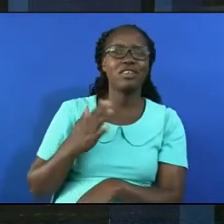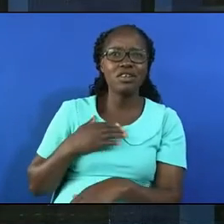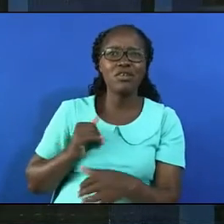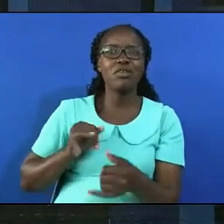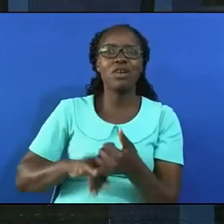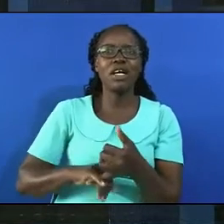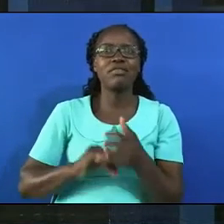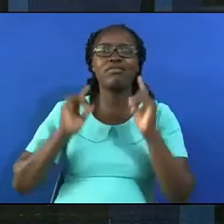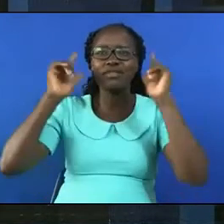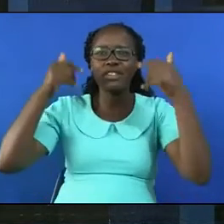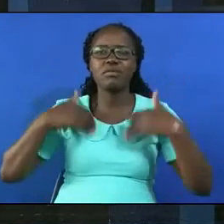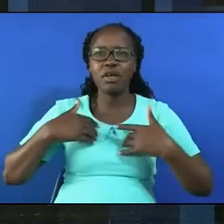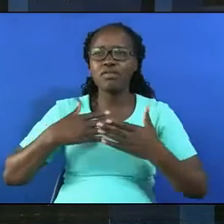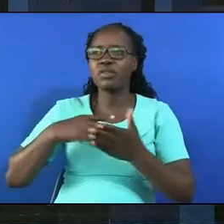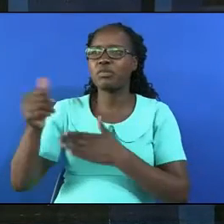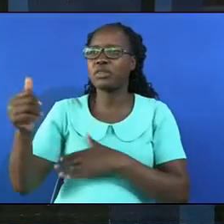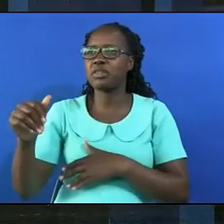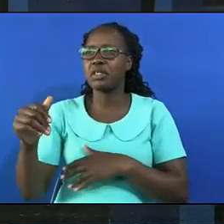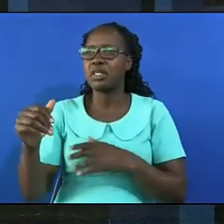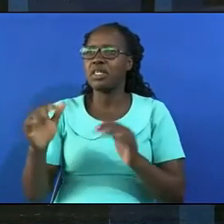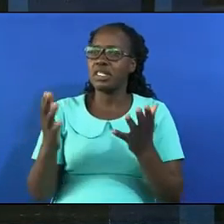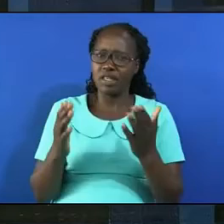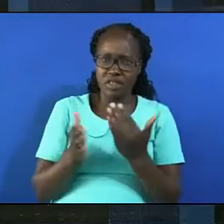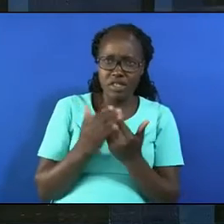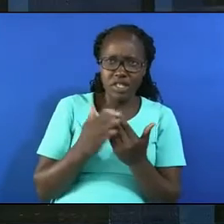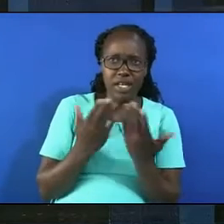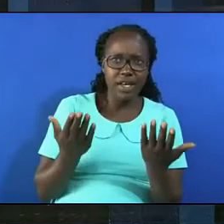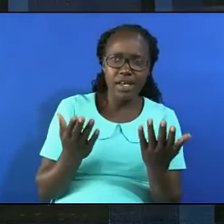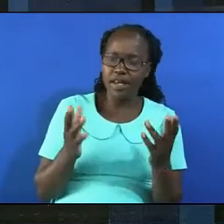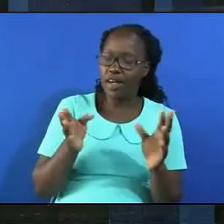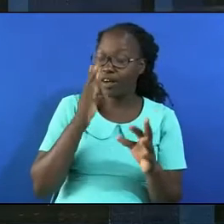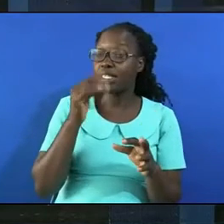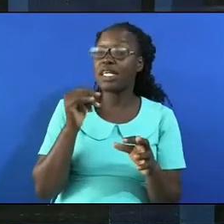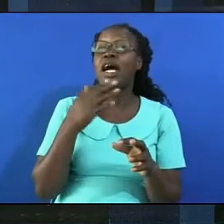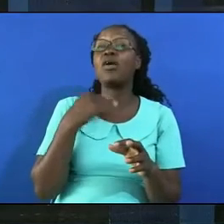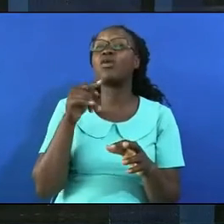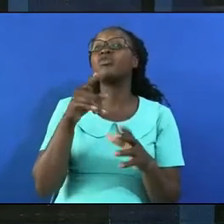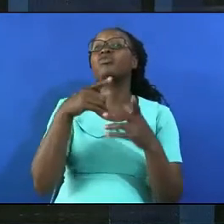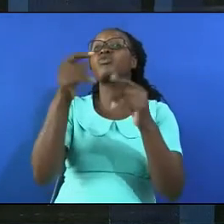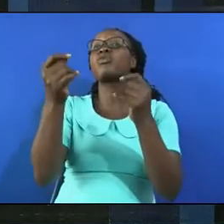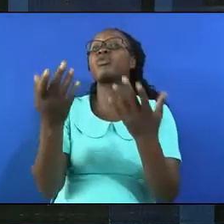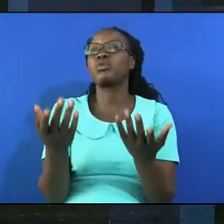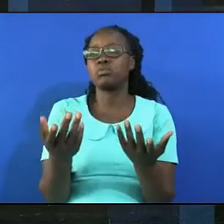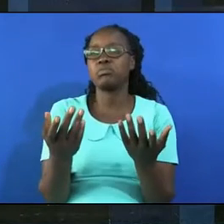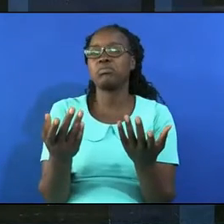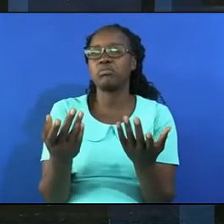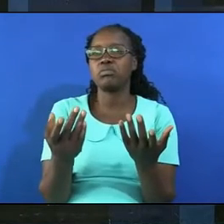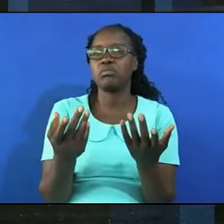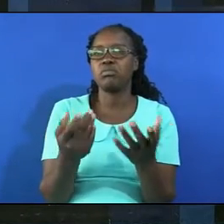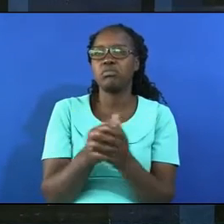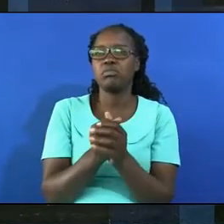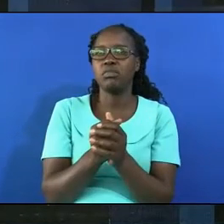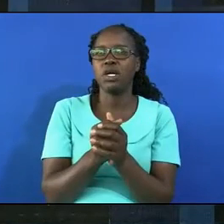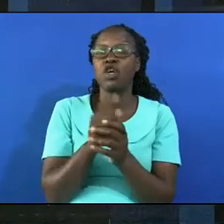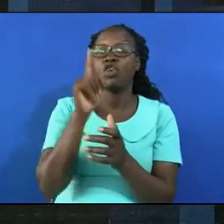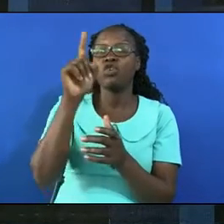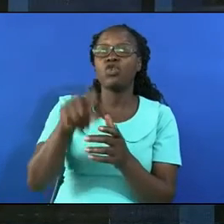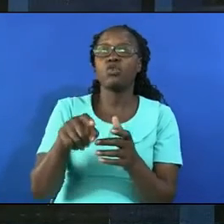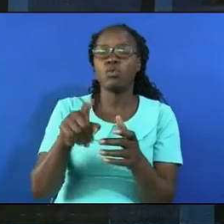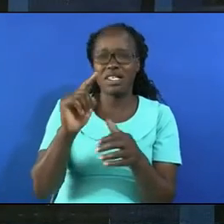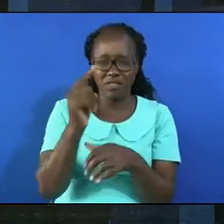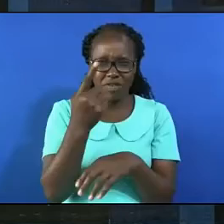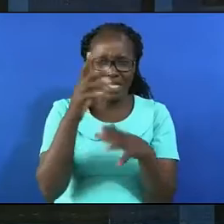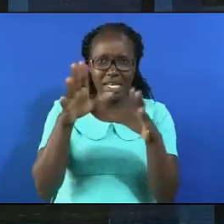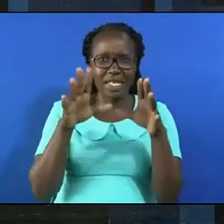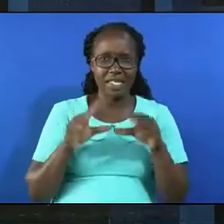has got sheep. She just bought the other day. She's still taking care. God said, I want you to go. You must